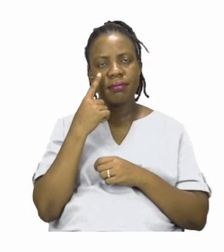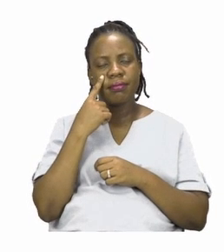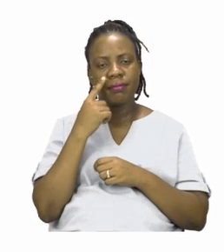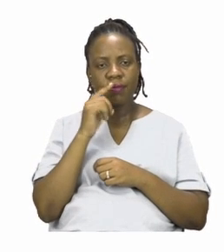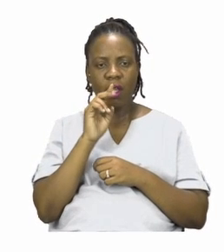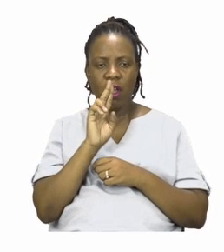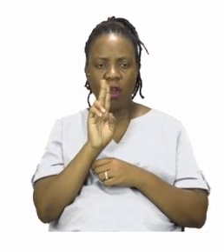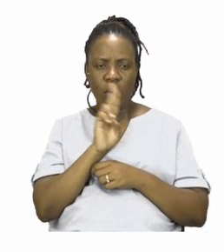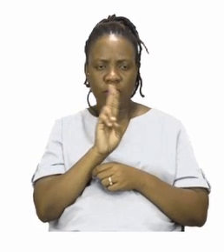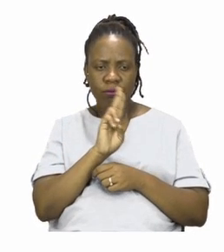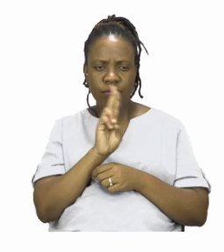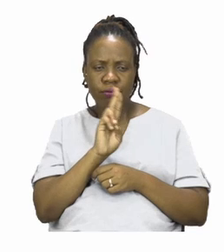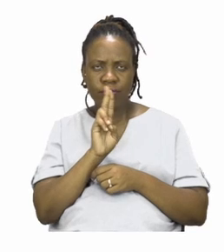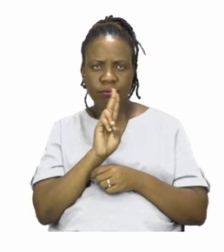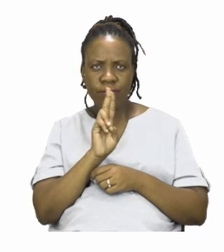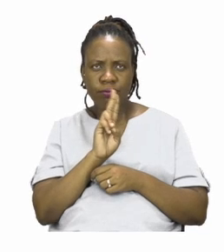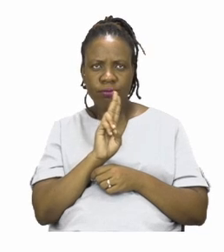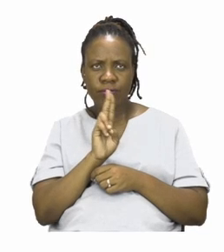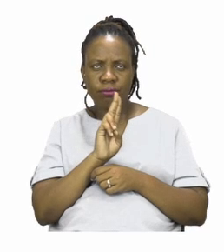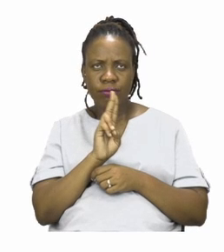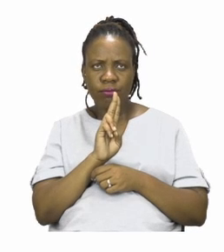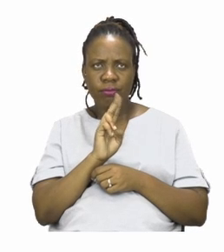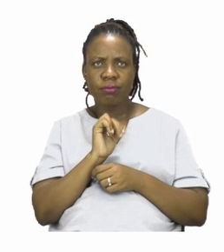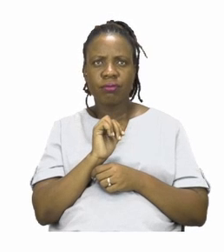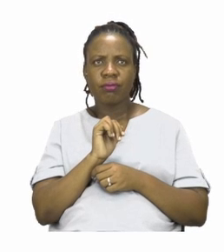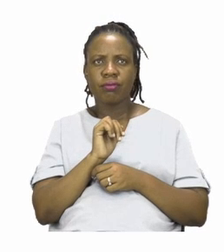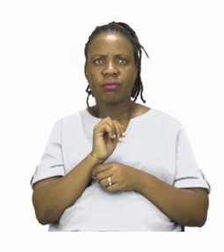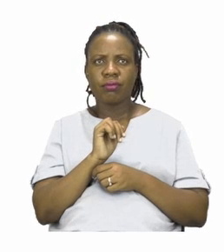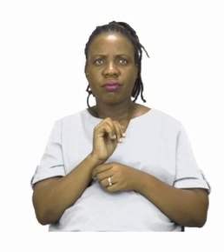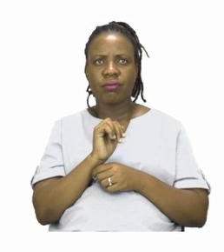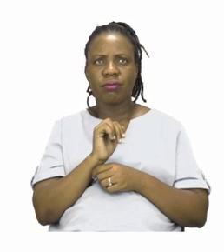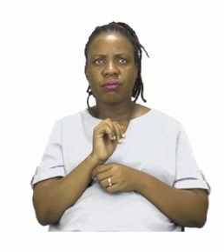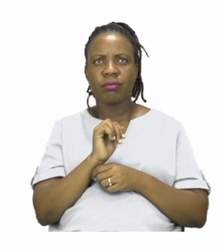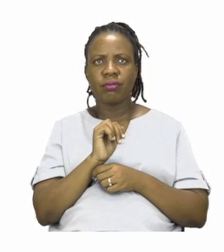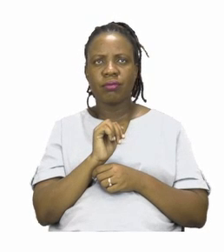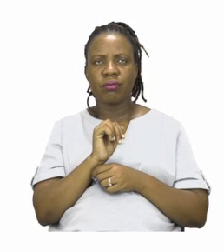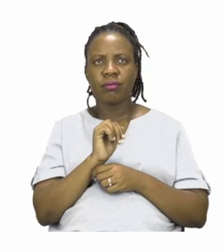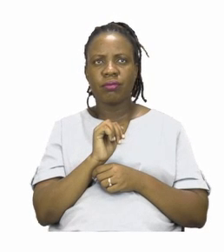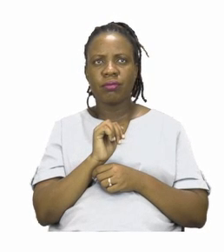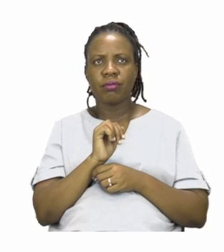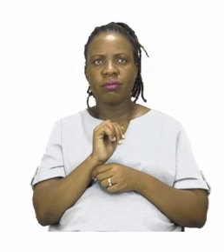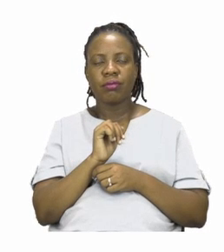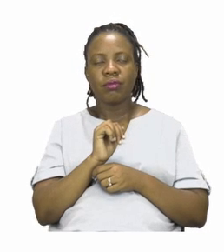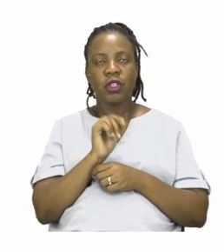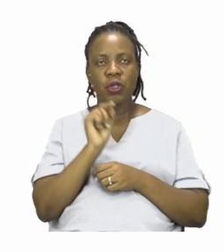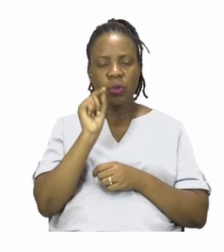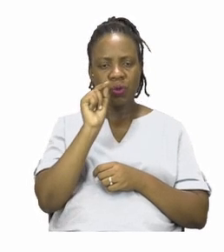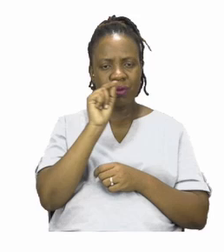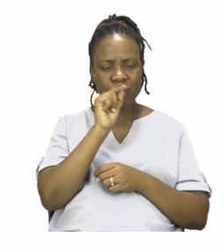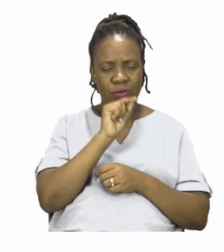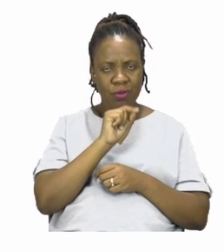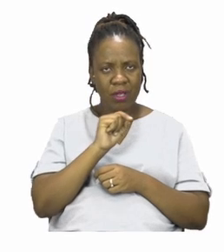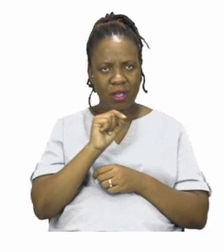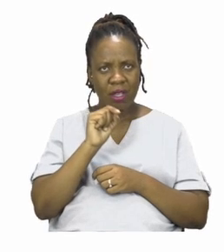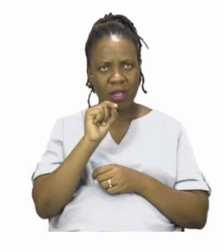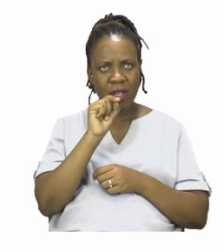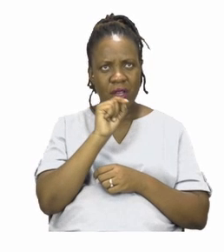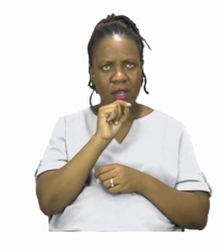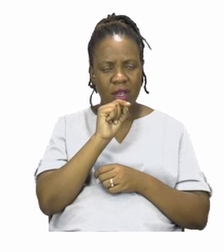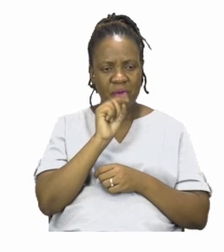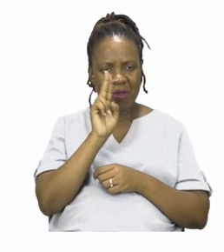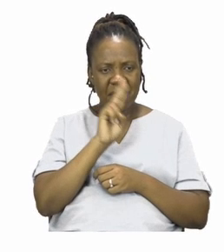of each shape. Circle the letter that describes the shaded portion.